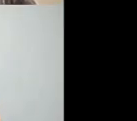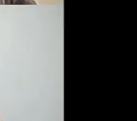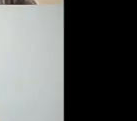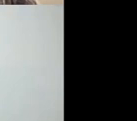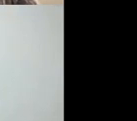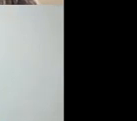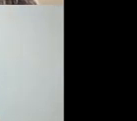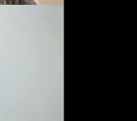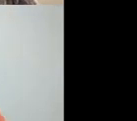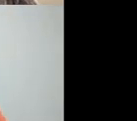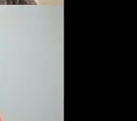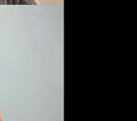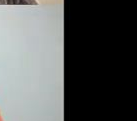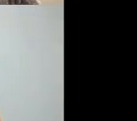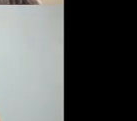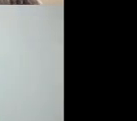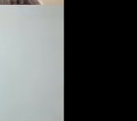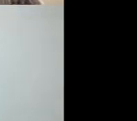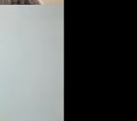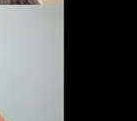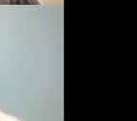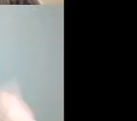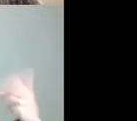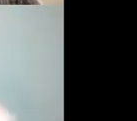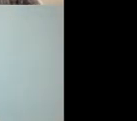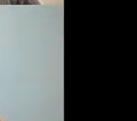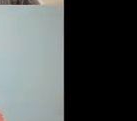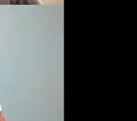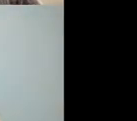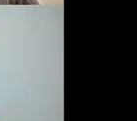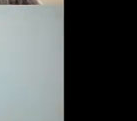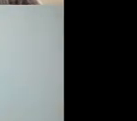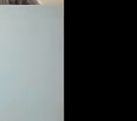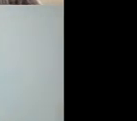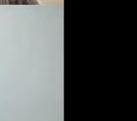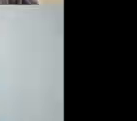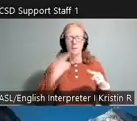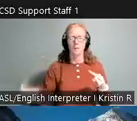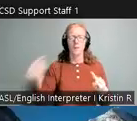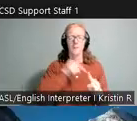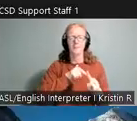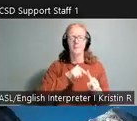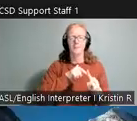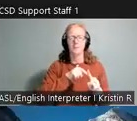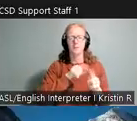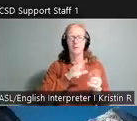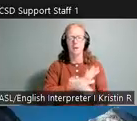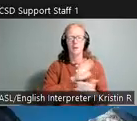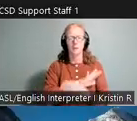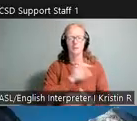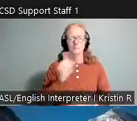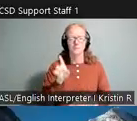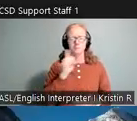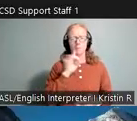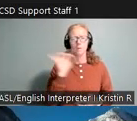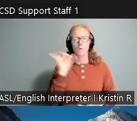We were in the middle of a beautiful conversation. I think we should go back to the document, but I also want to make